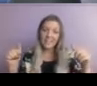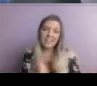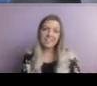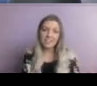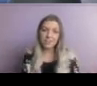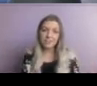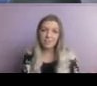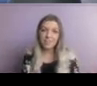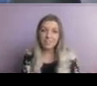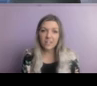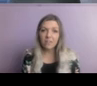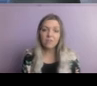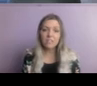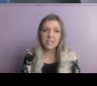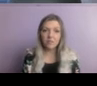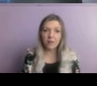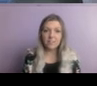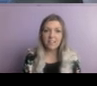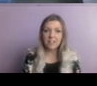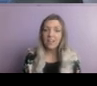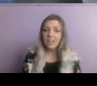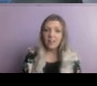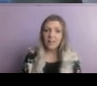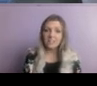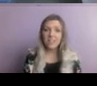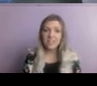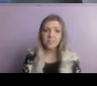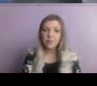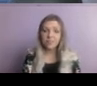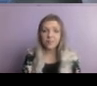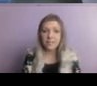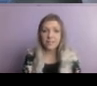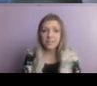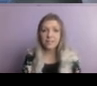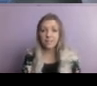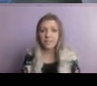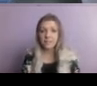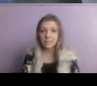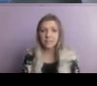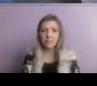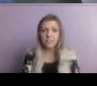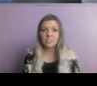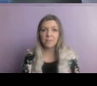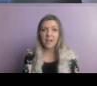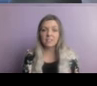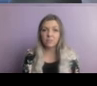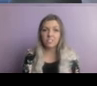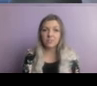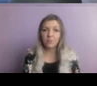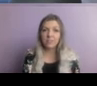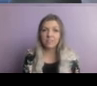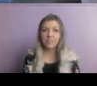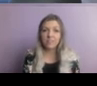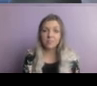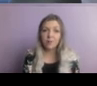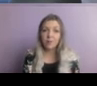link in the description of this video that will take you right to that page that has more information about that resolution that was just passed and which is